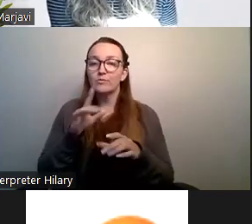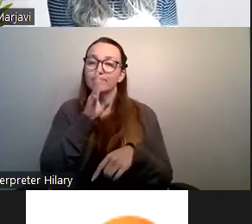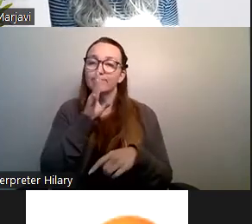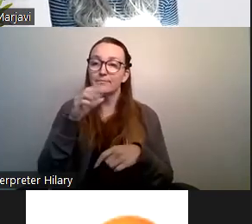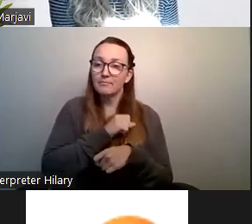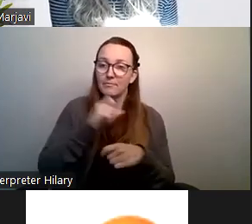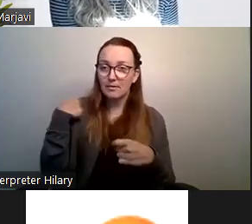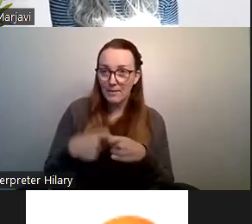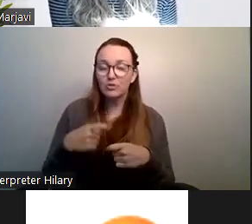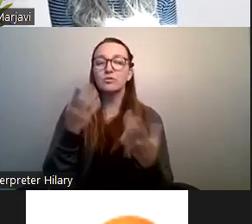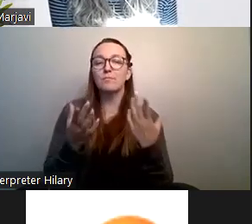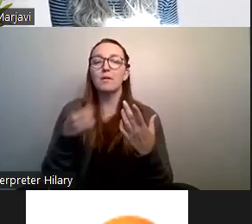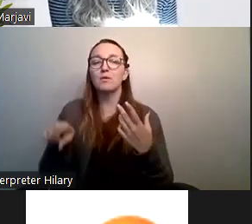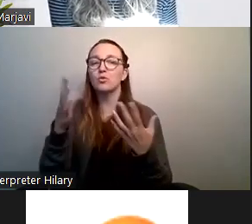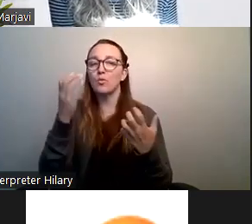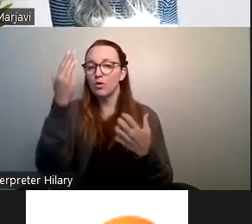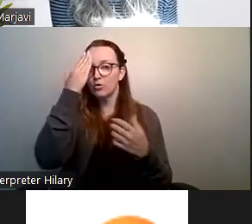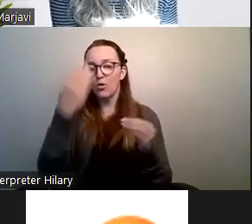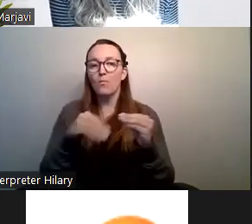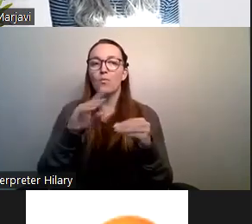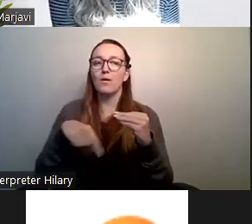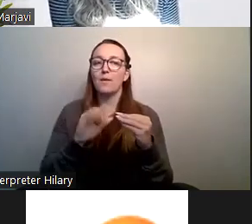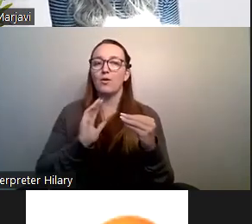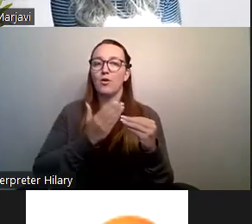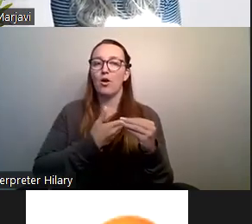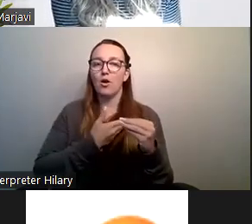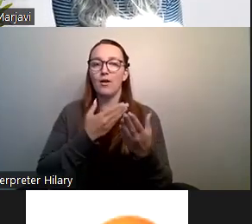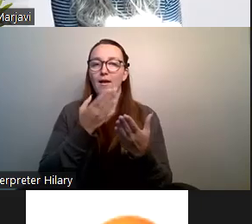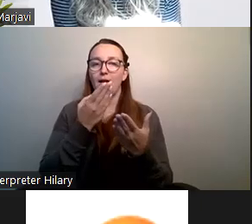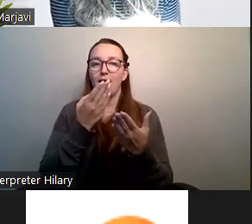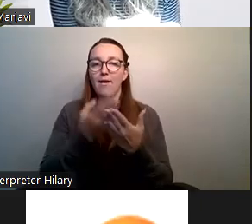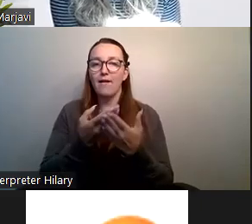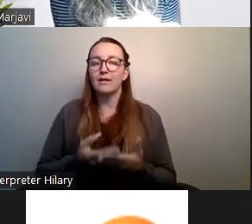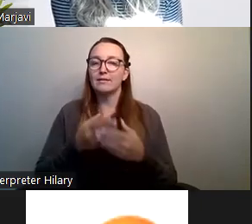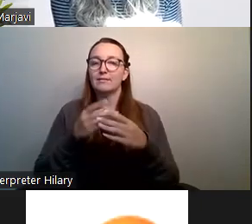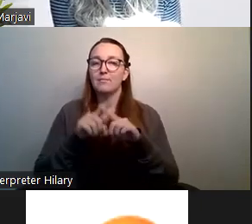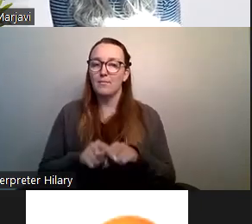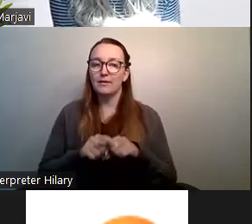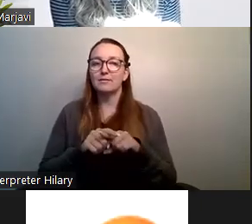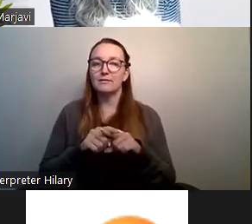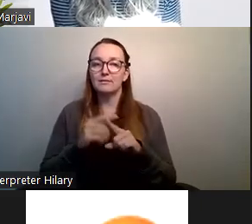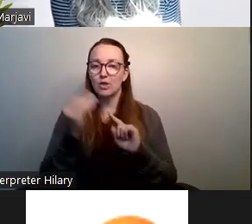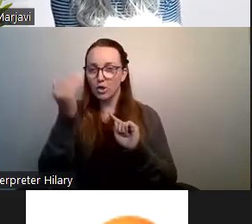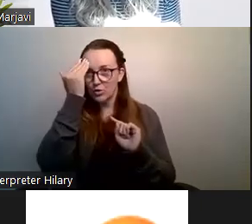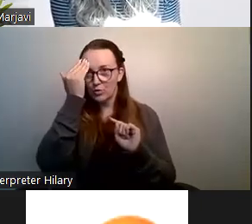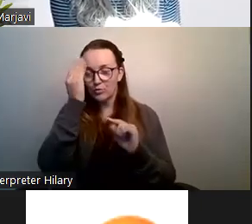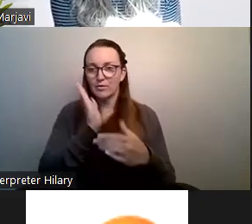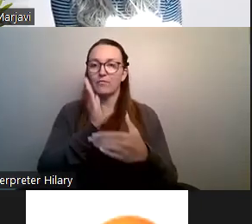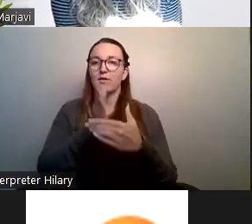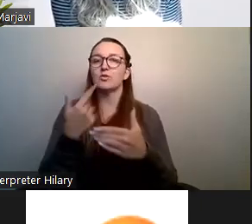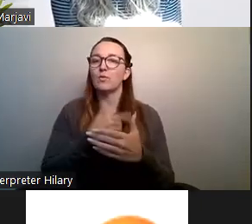more about our evidence-based cues intervention and our Spanish language tools, we have a webinar next